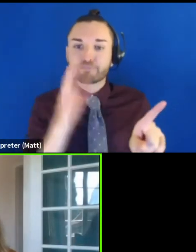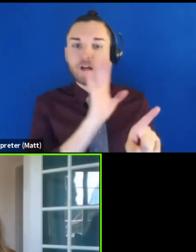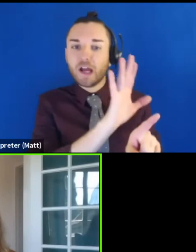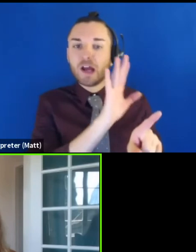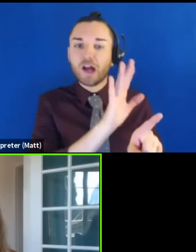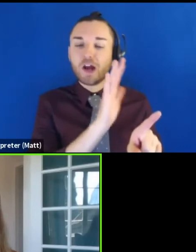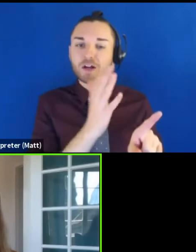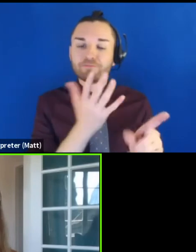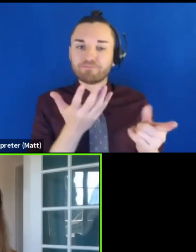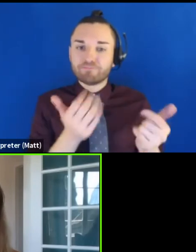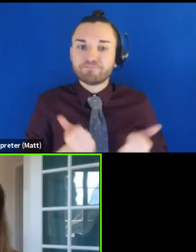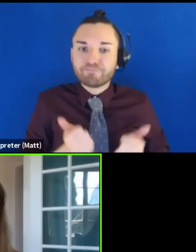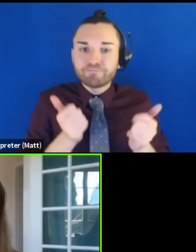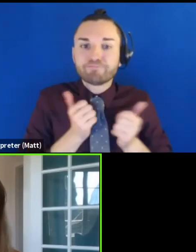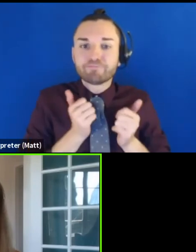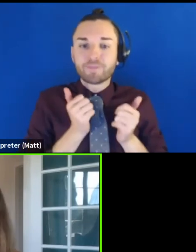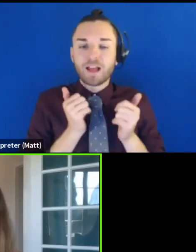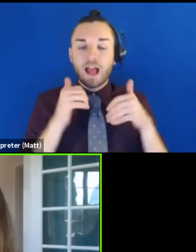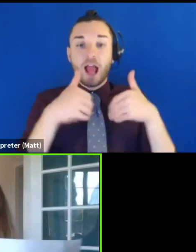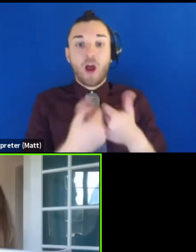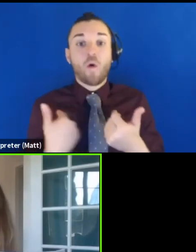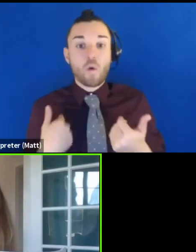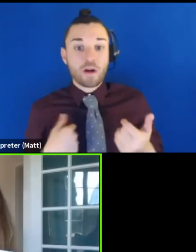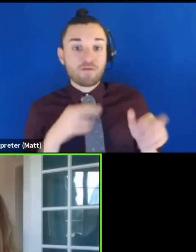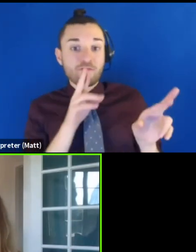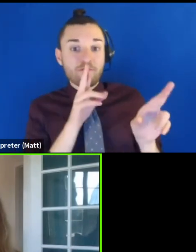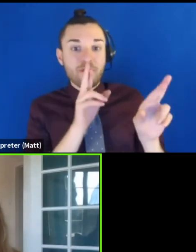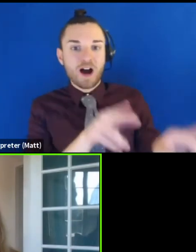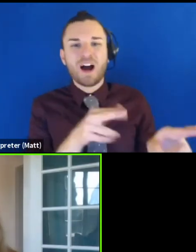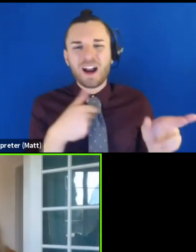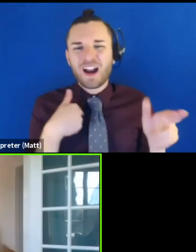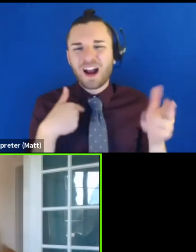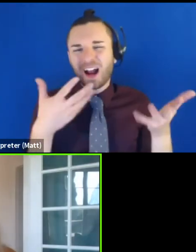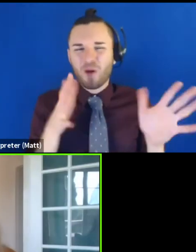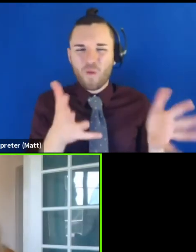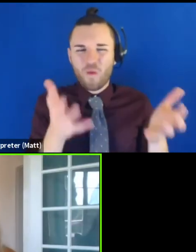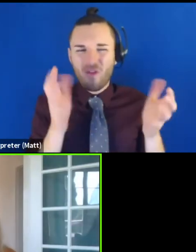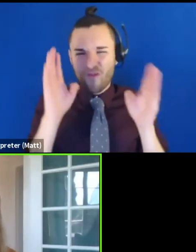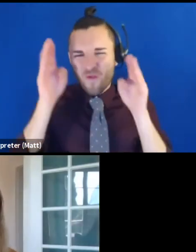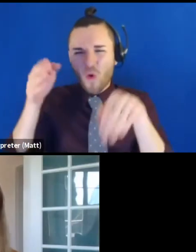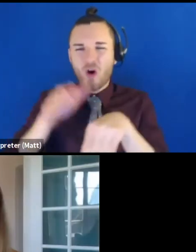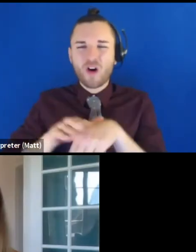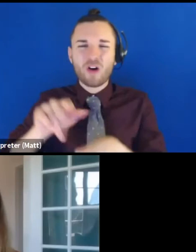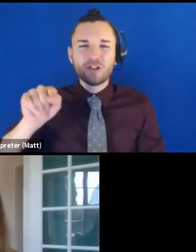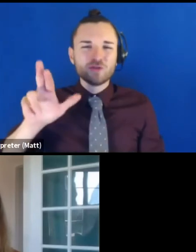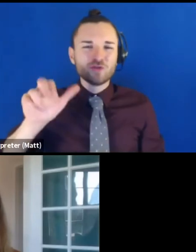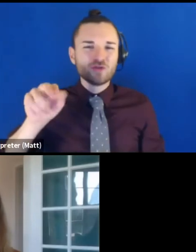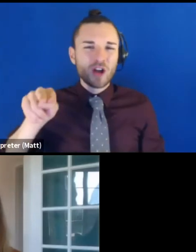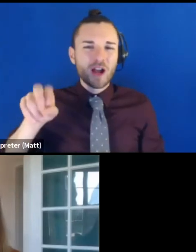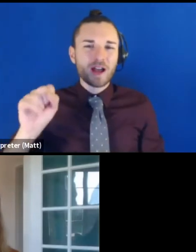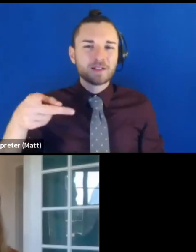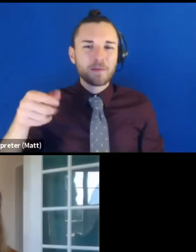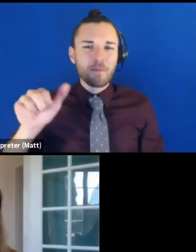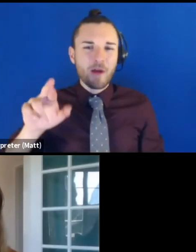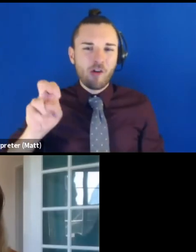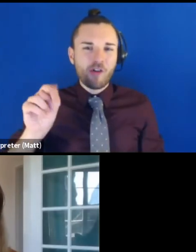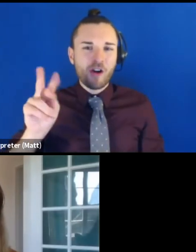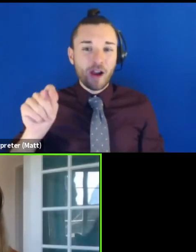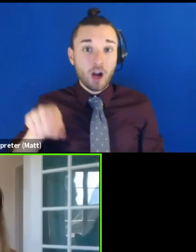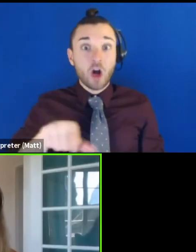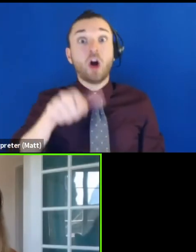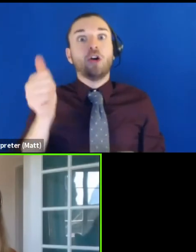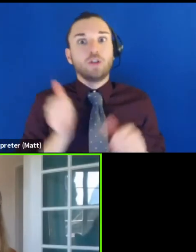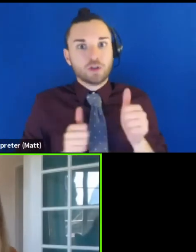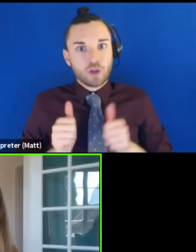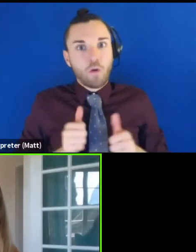the way that the audience responds to that is, I wanted to just turn toward Transparent, which is another deeply layered show and one